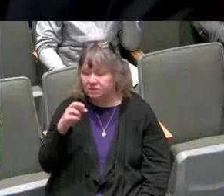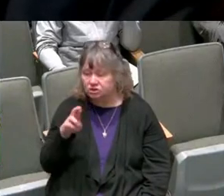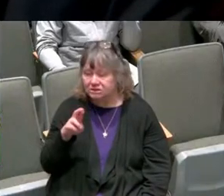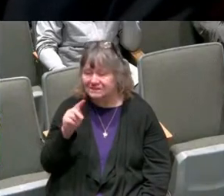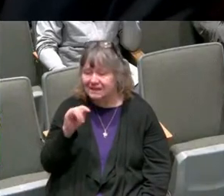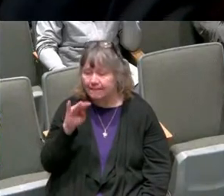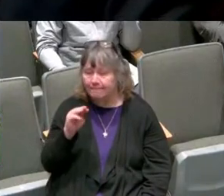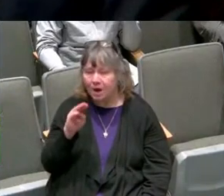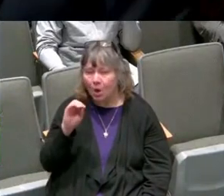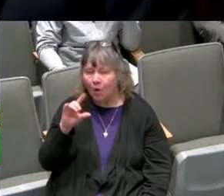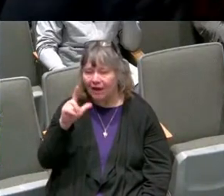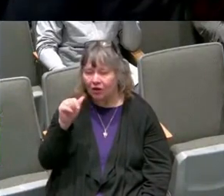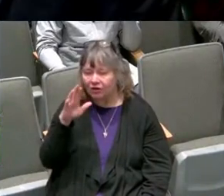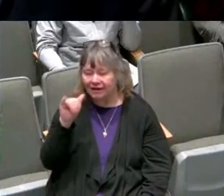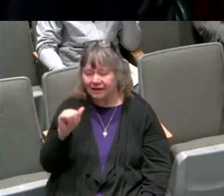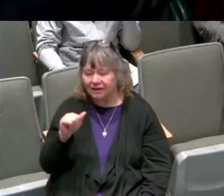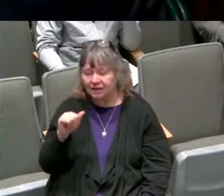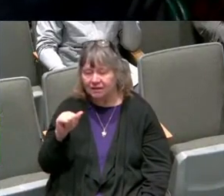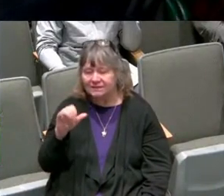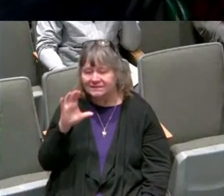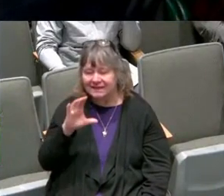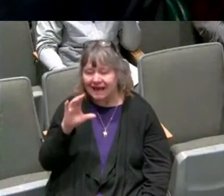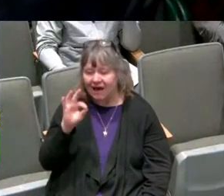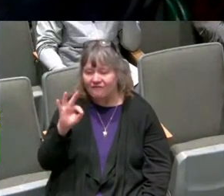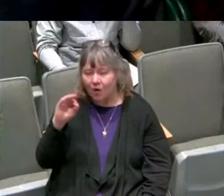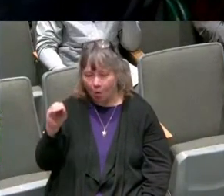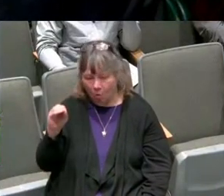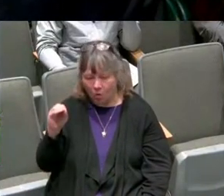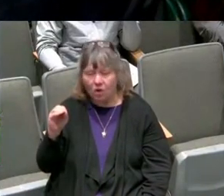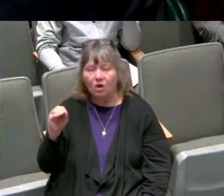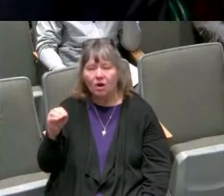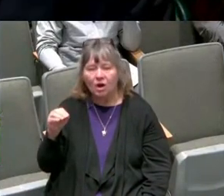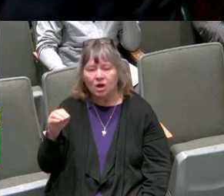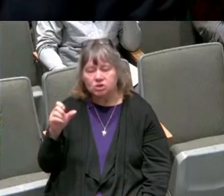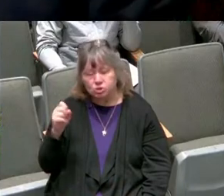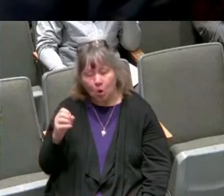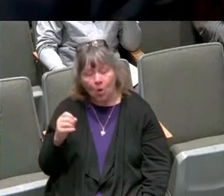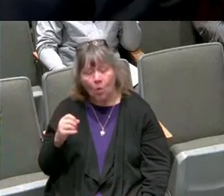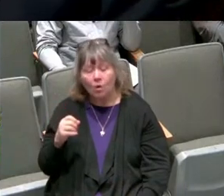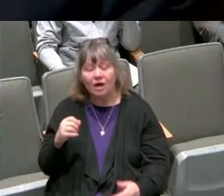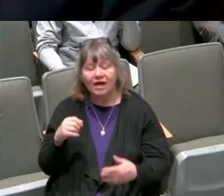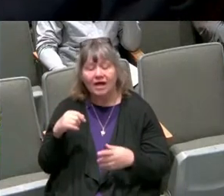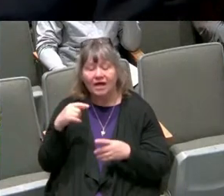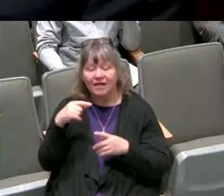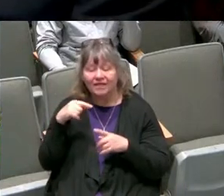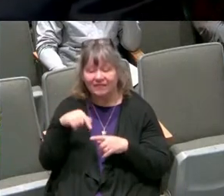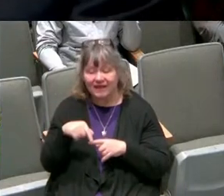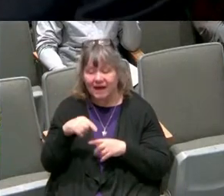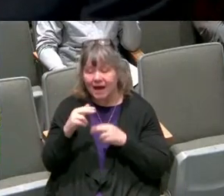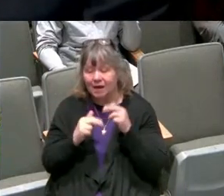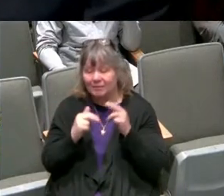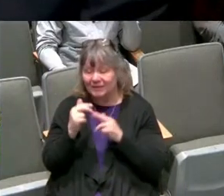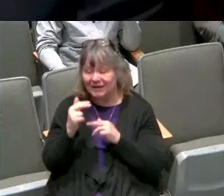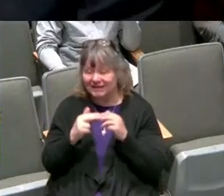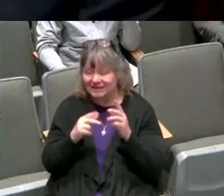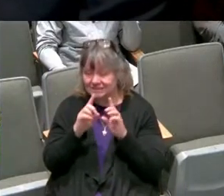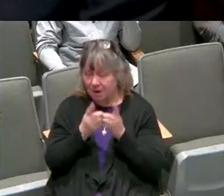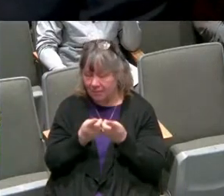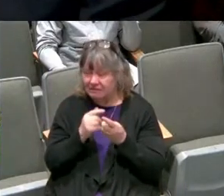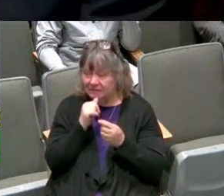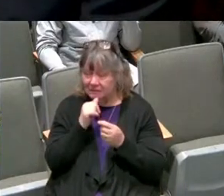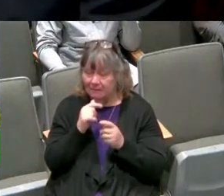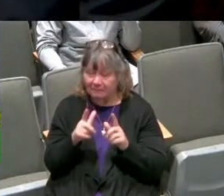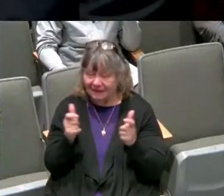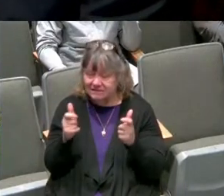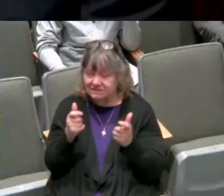Tim O'Leary Chief Financial Officer so Miss Arnold the uh for example the building department which is the largest